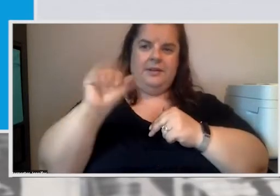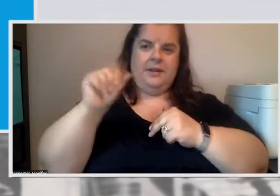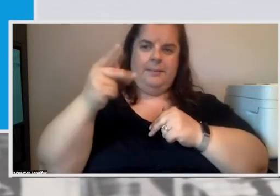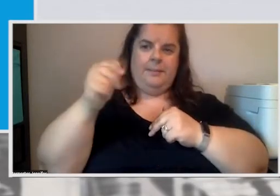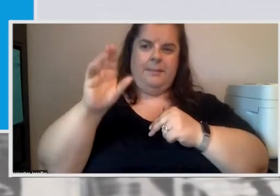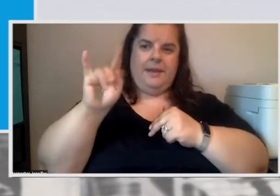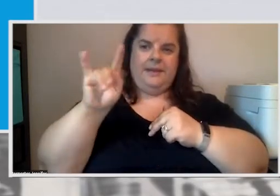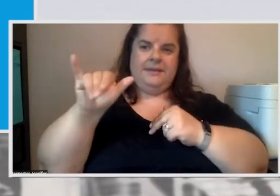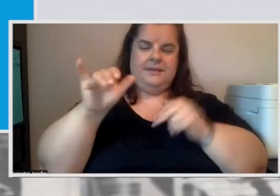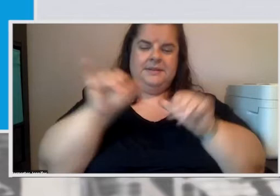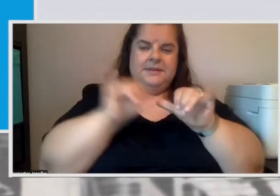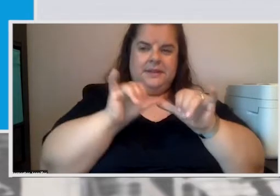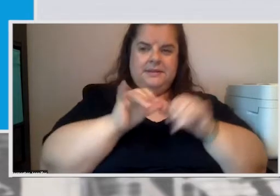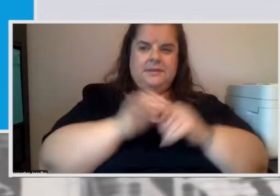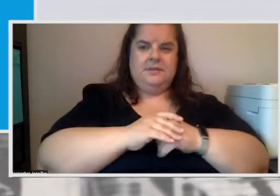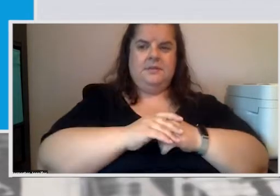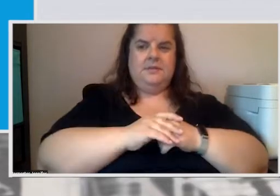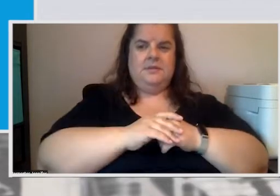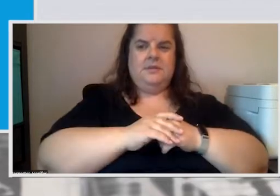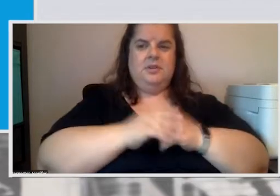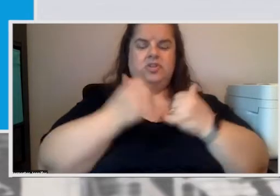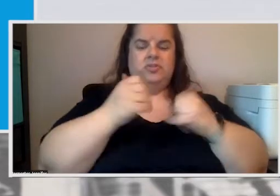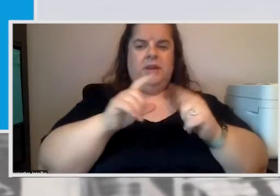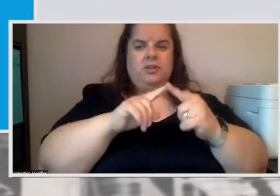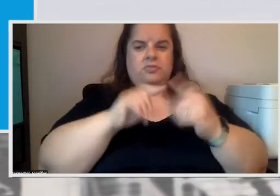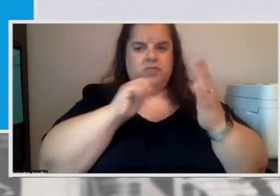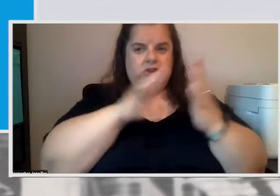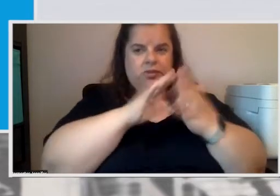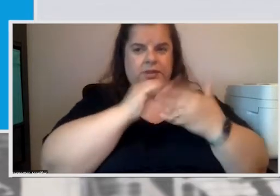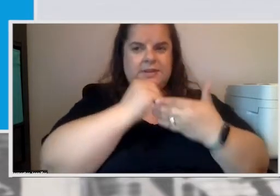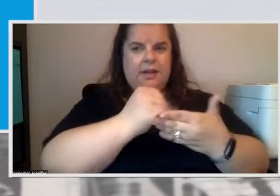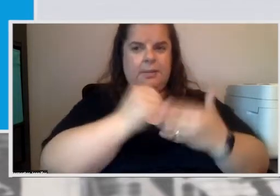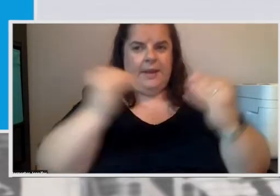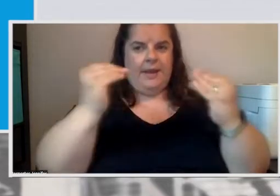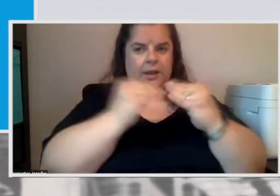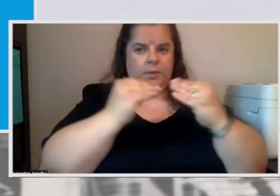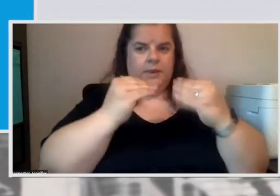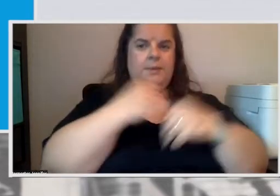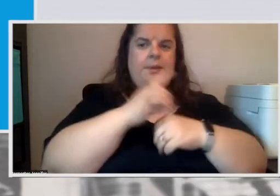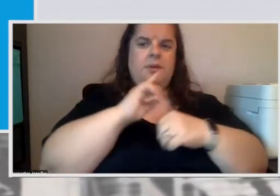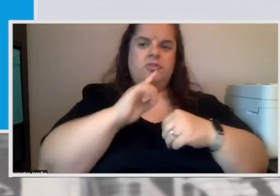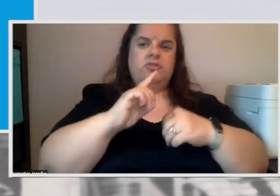program. So, we're trying to address equity and to make sure that